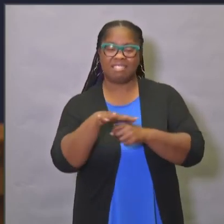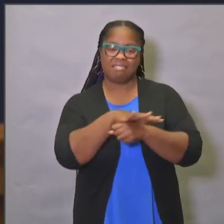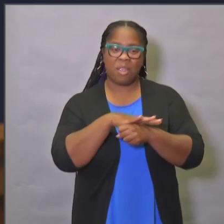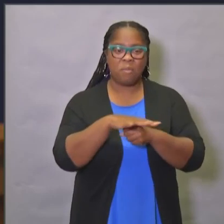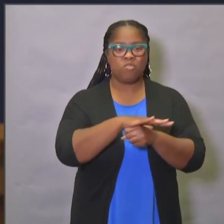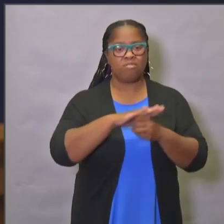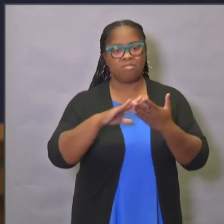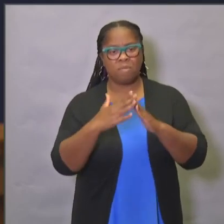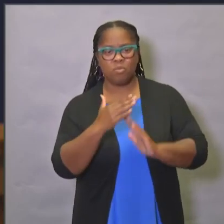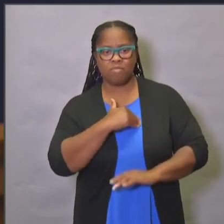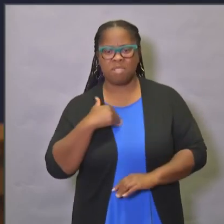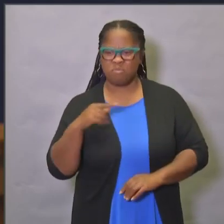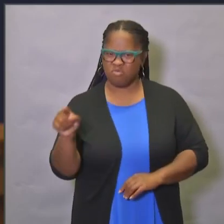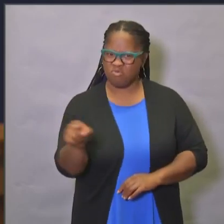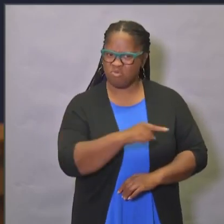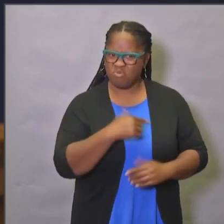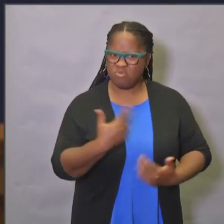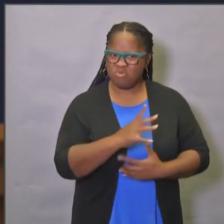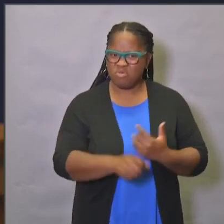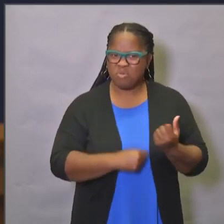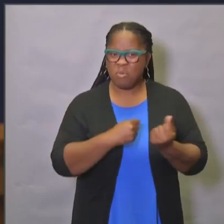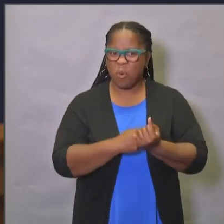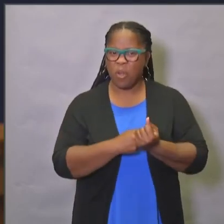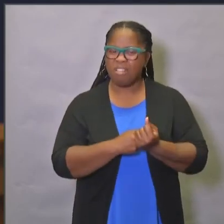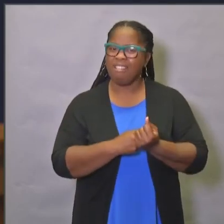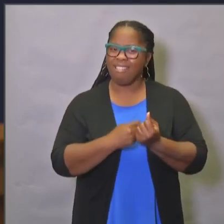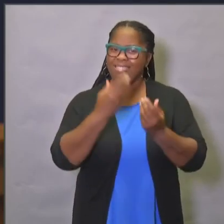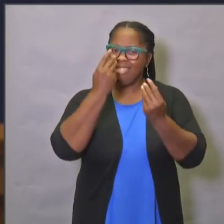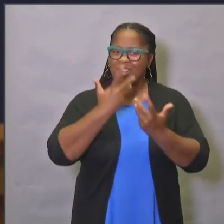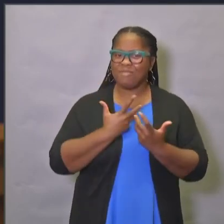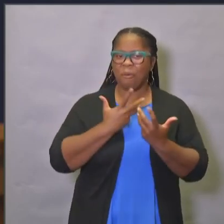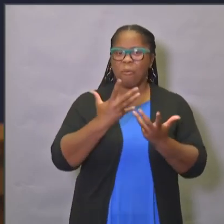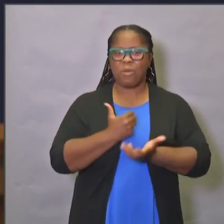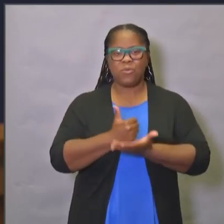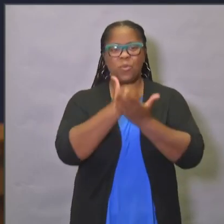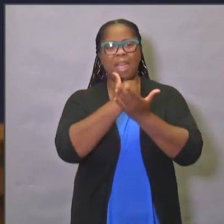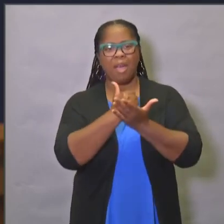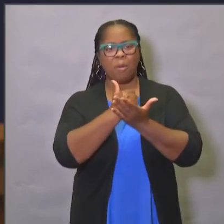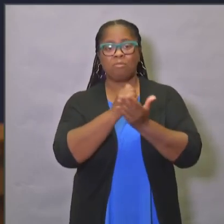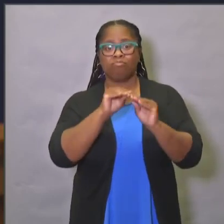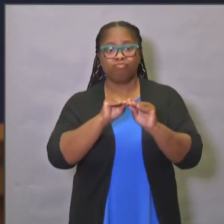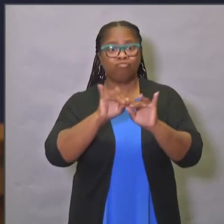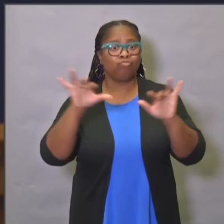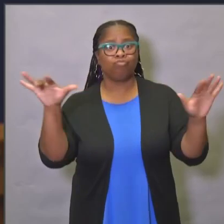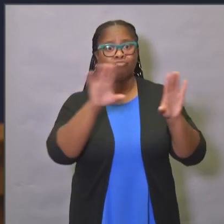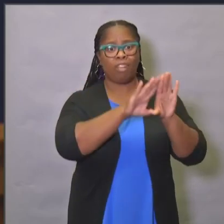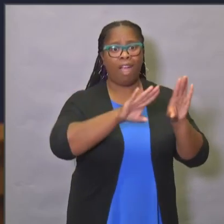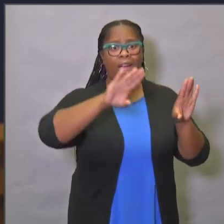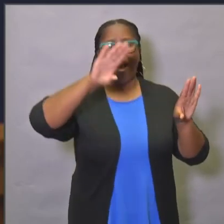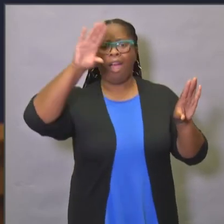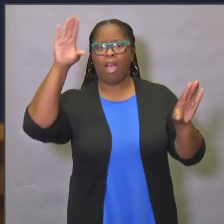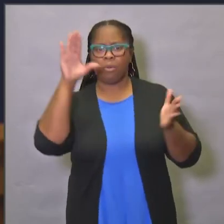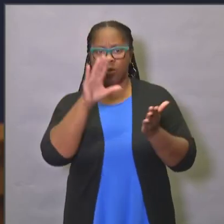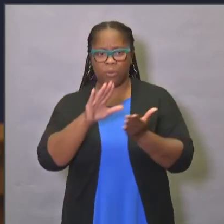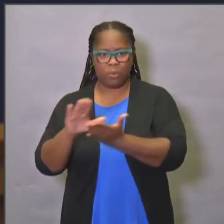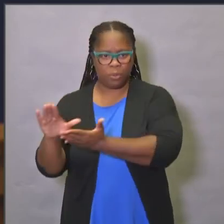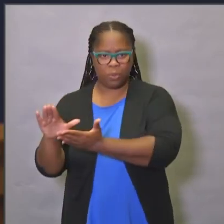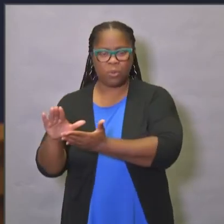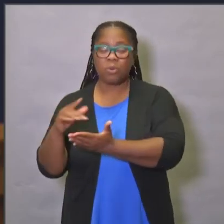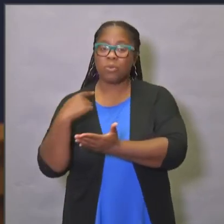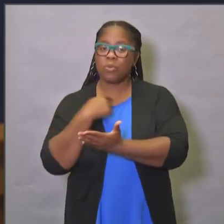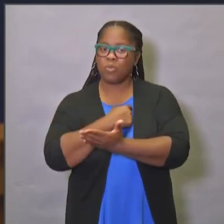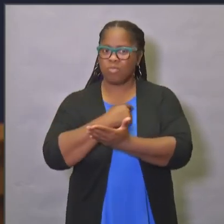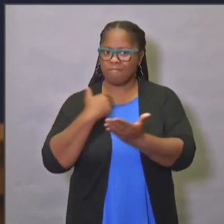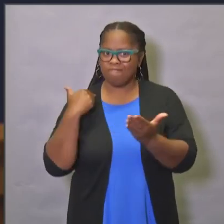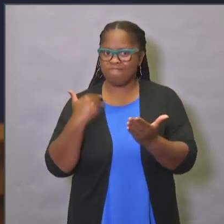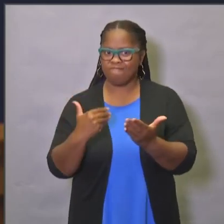community members have expressed in doing their part to flatten the curve. We continue to move forward on our path to safely returning to the